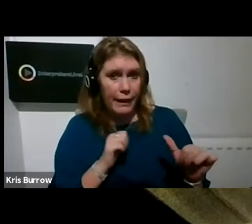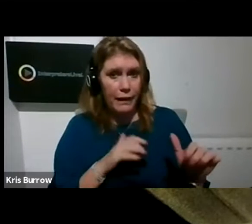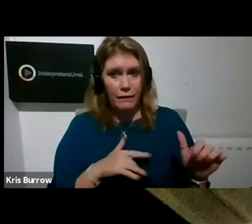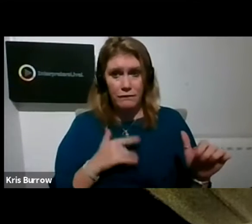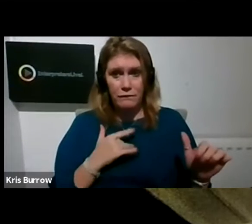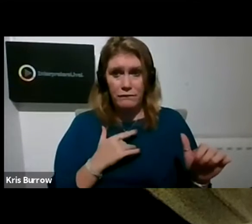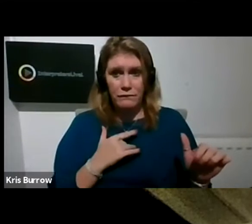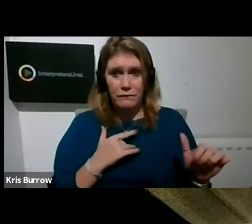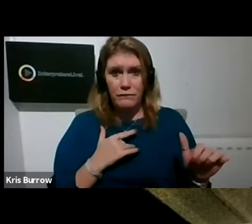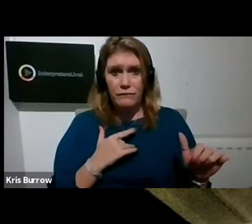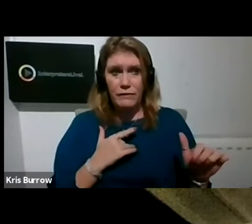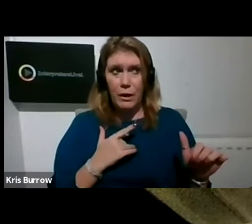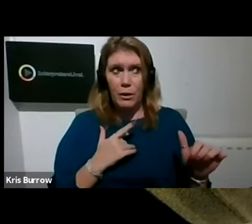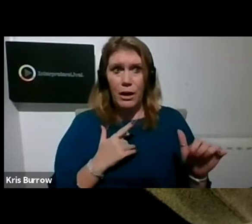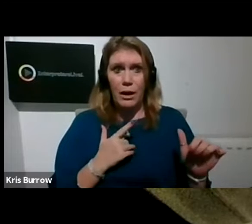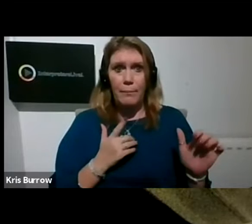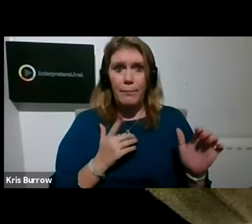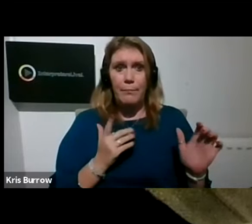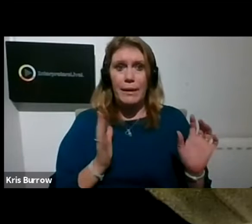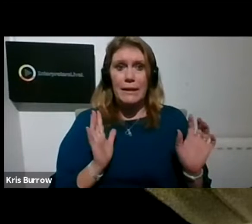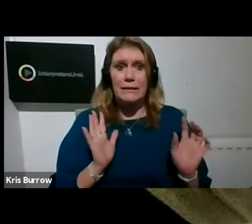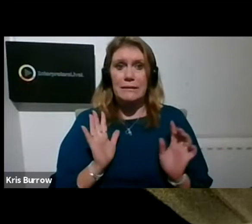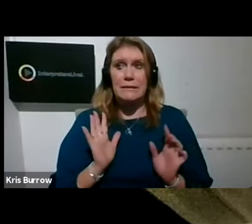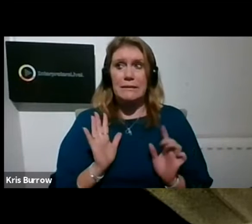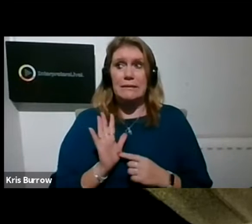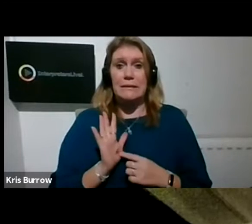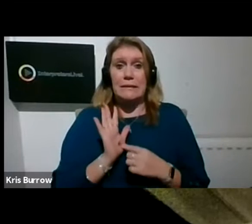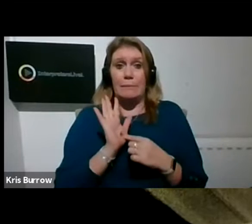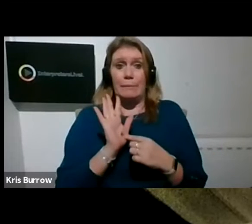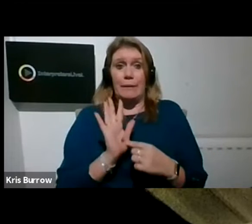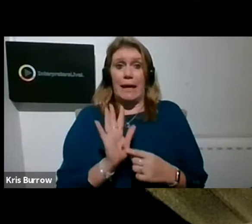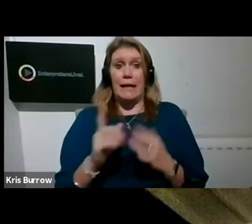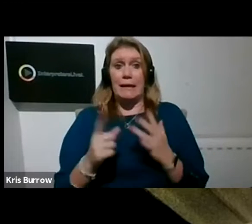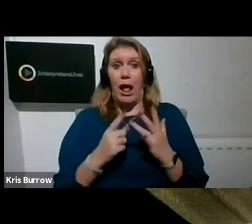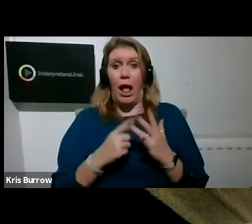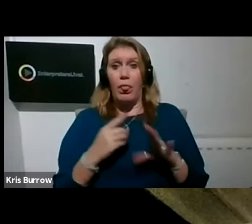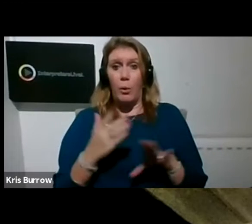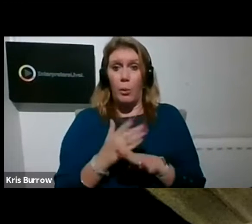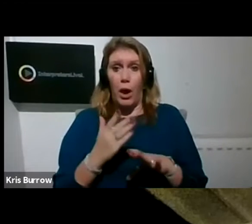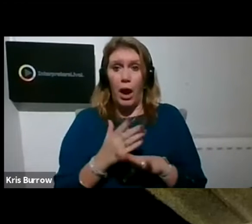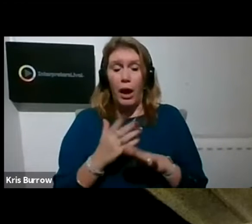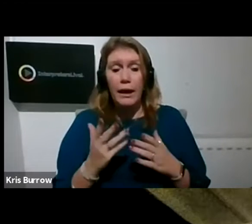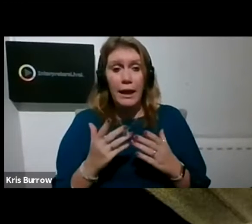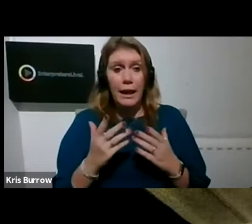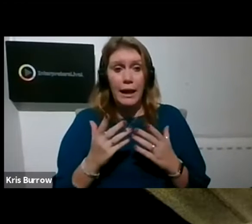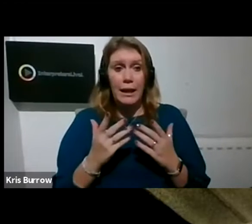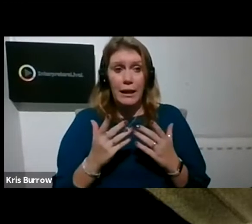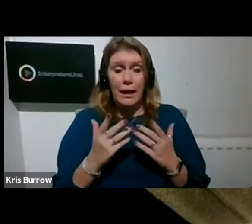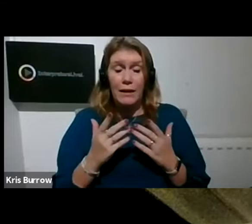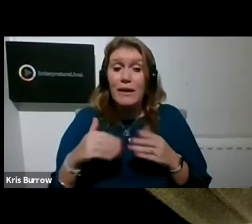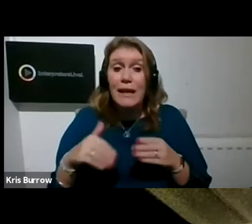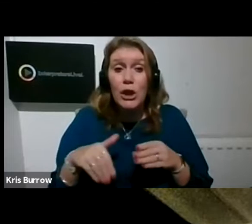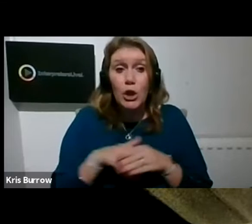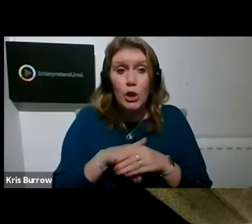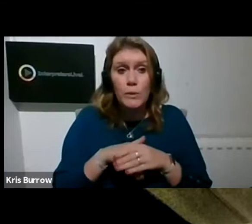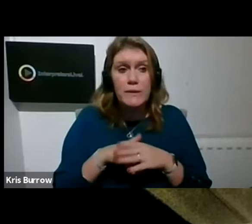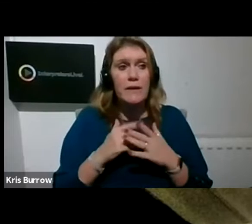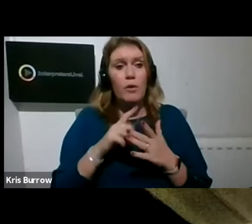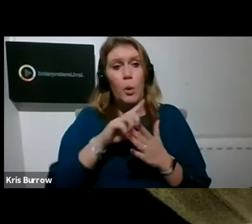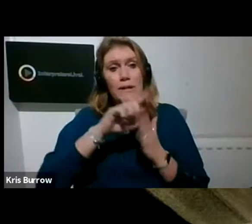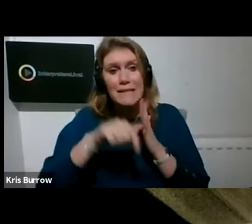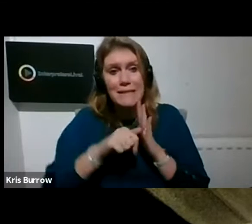displayed sometimes in other work, even in supposedly kind of inclusive or disabled focused